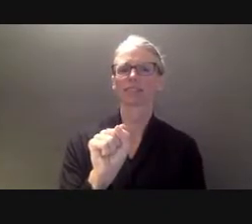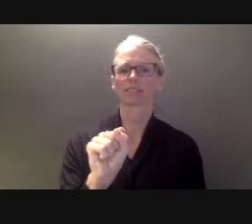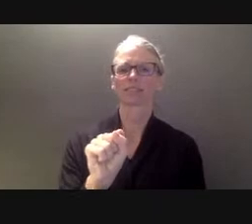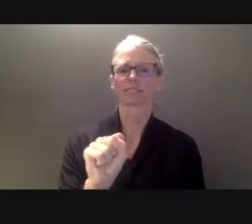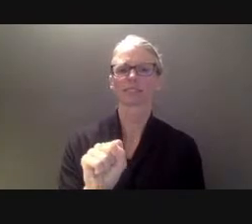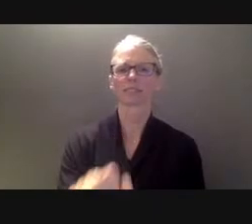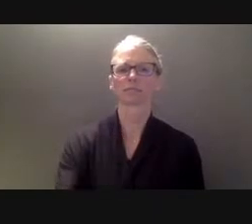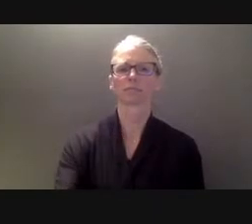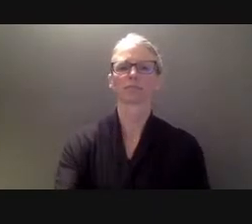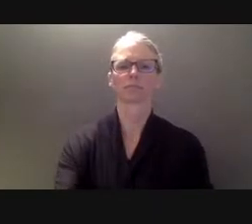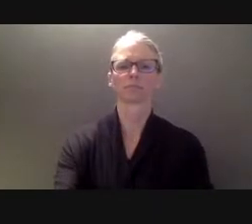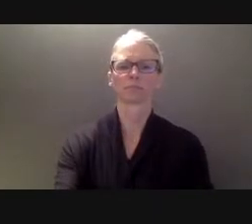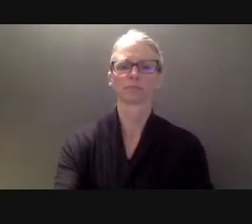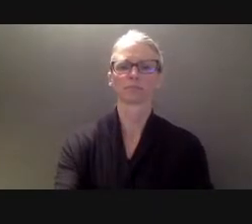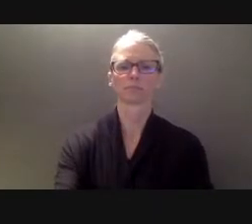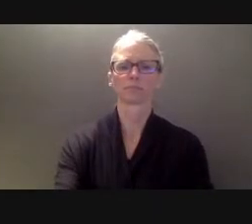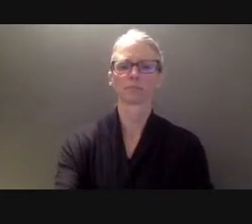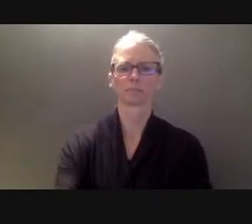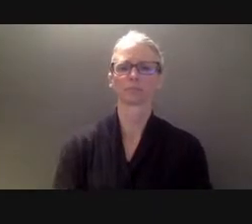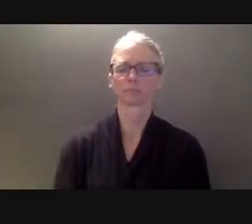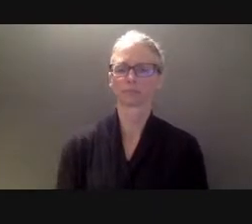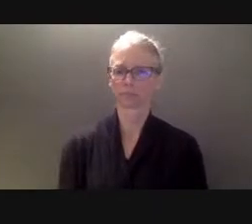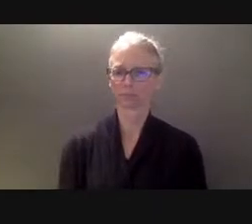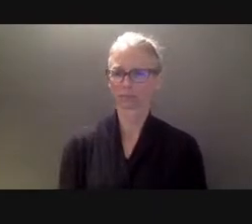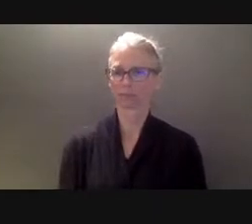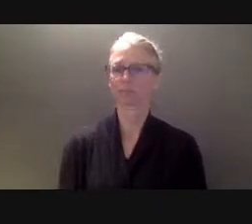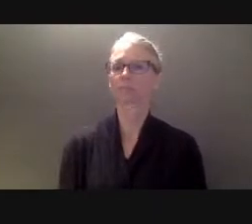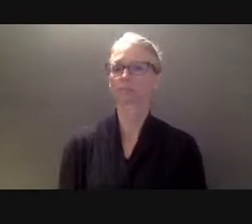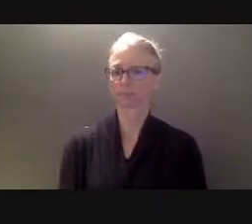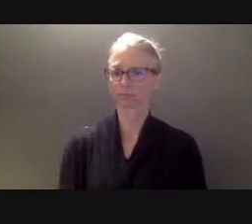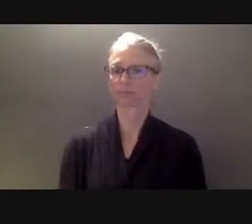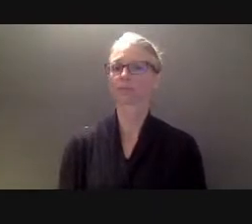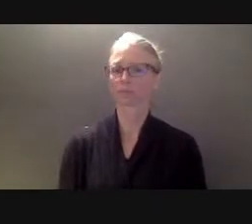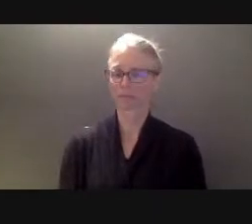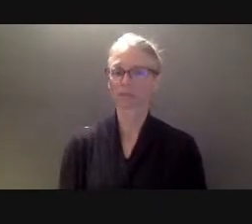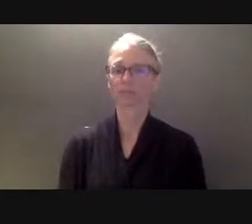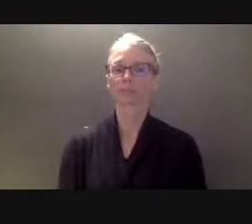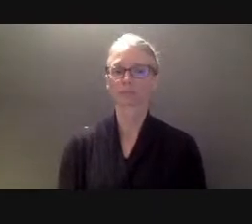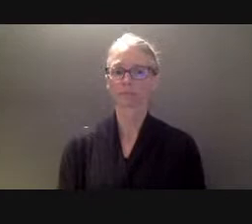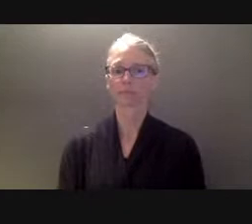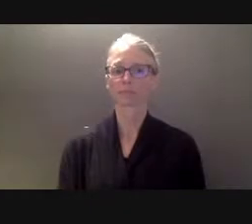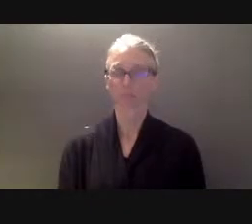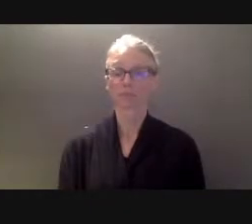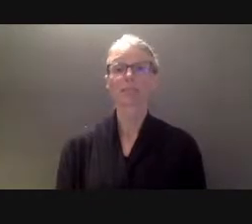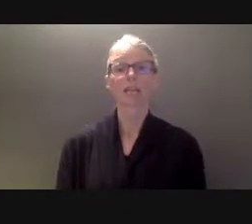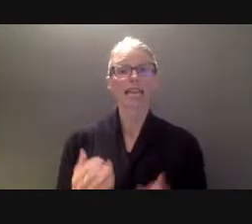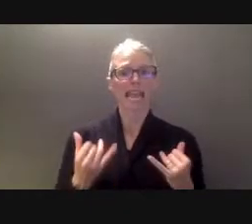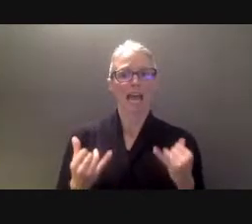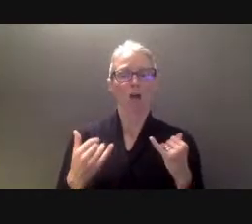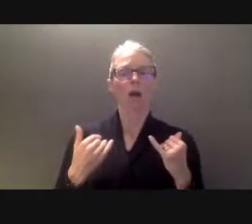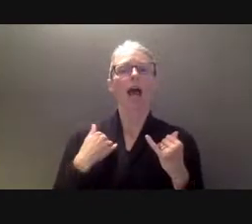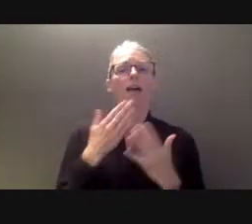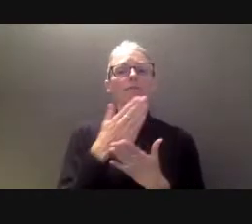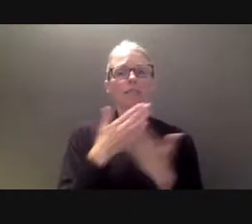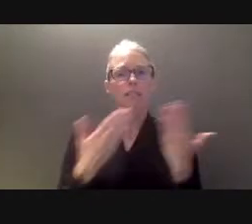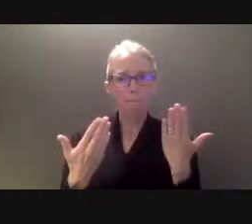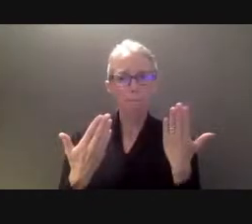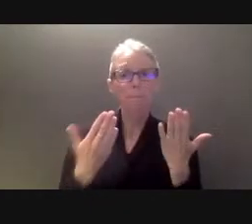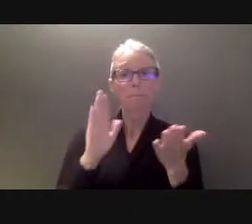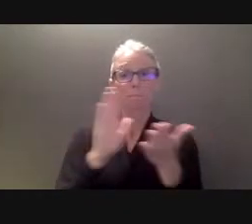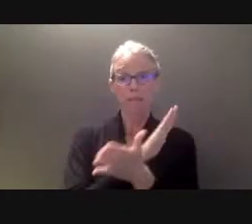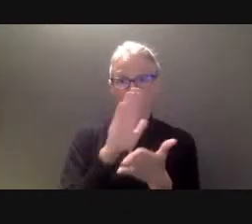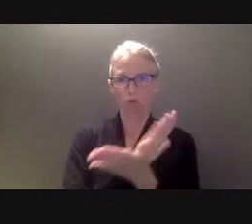are in the process of getting a lot of papers published. The scoping review paper and the YouTube review paper